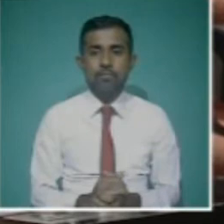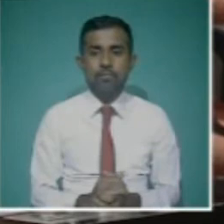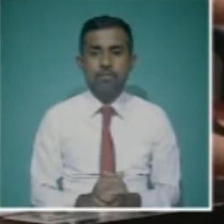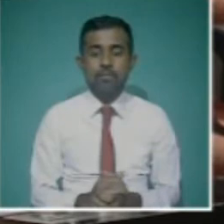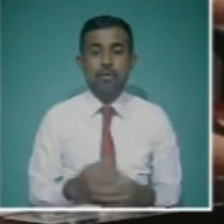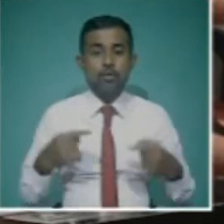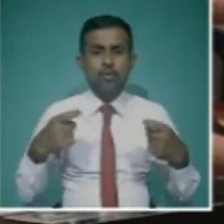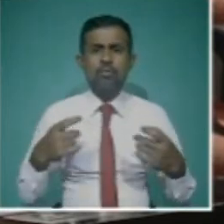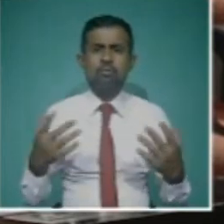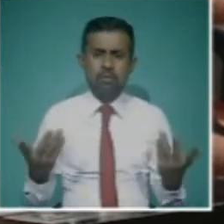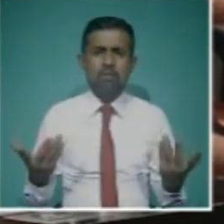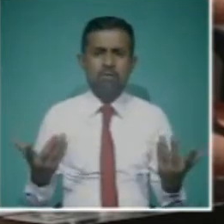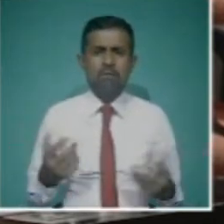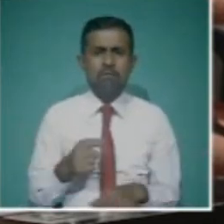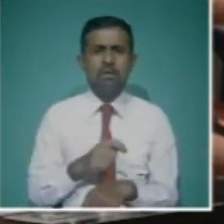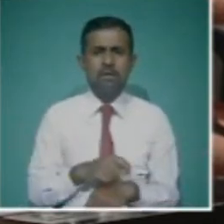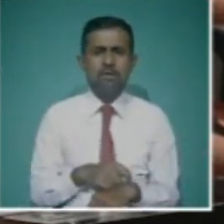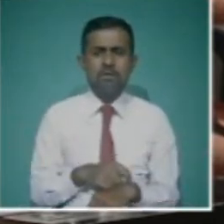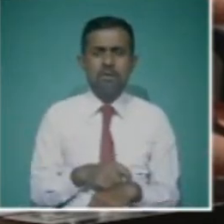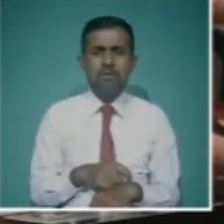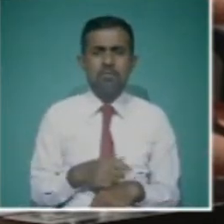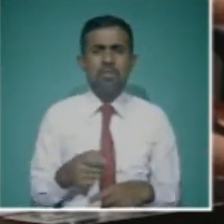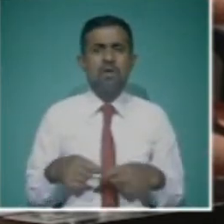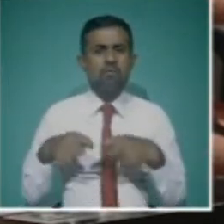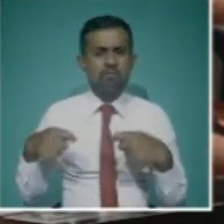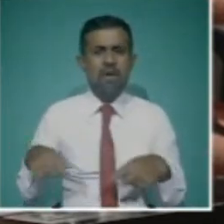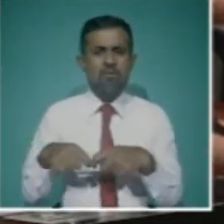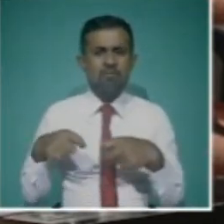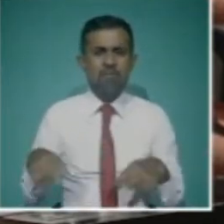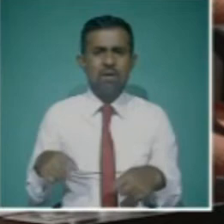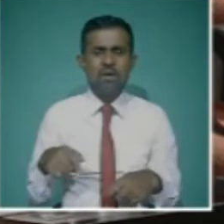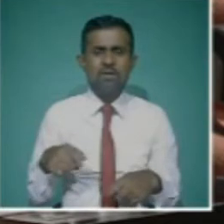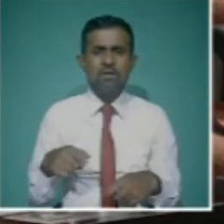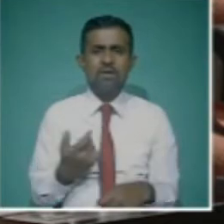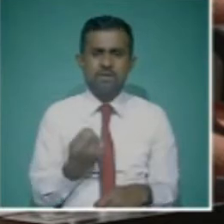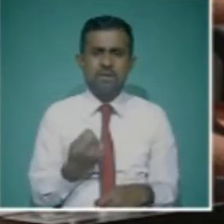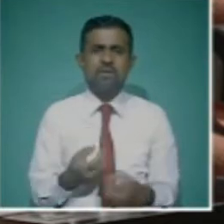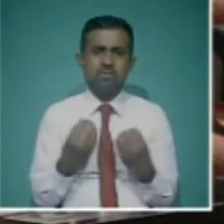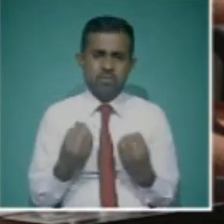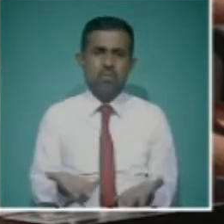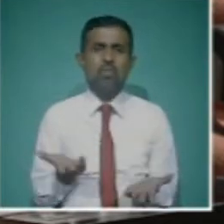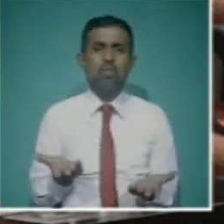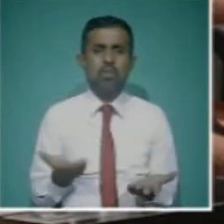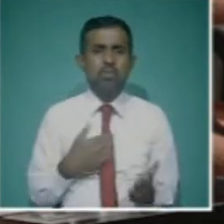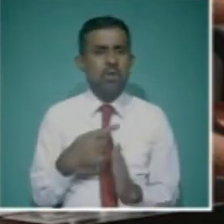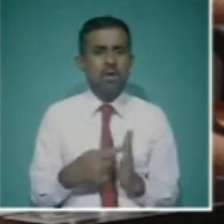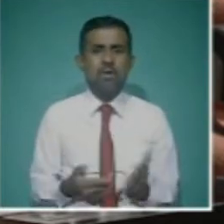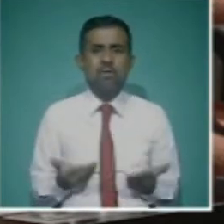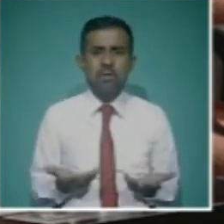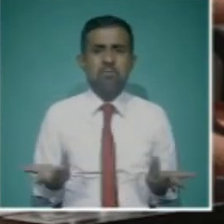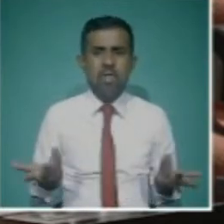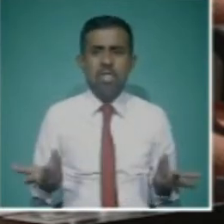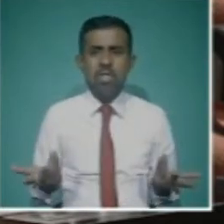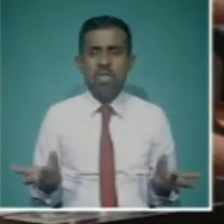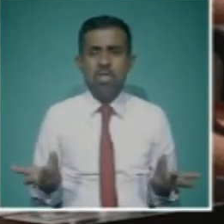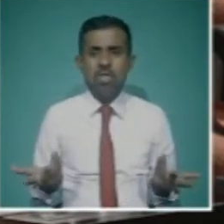war is literally burning money, which you can't afford. But he's not prepared to do